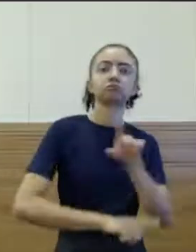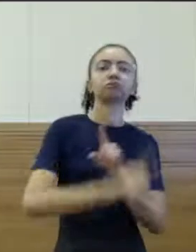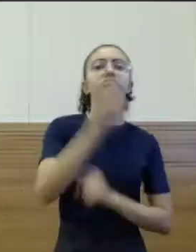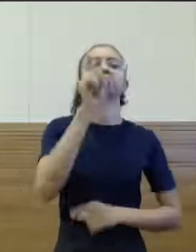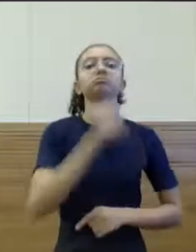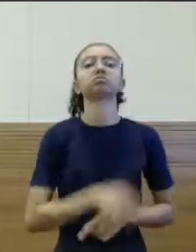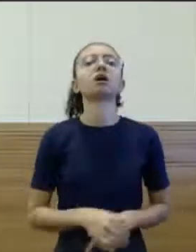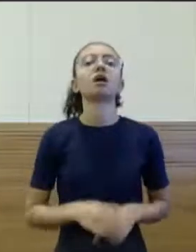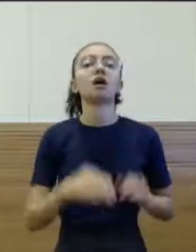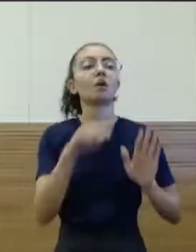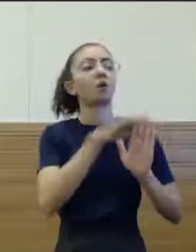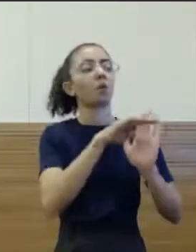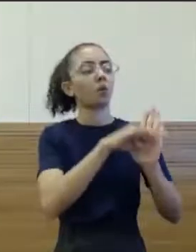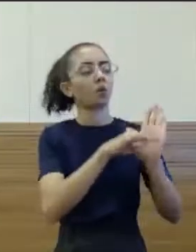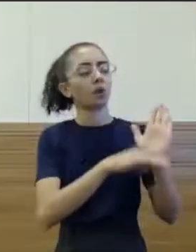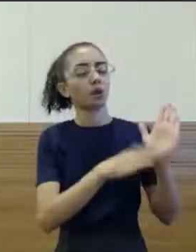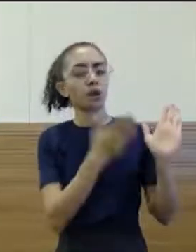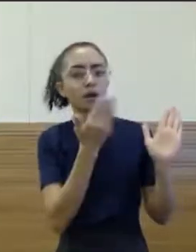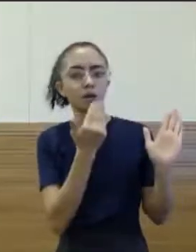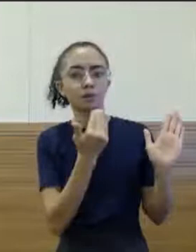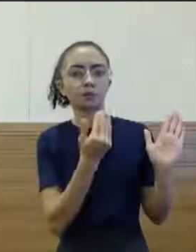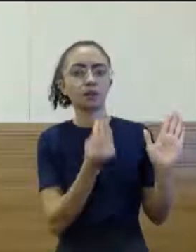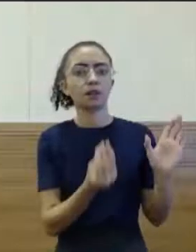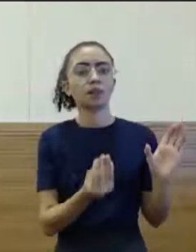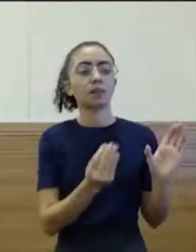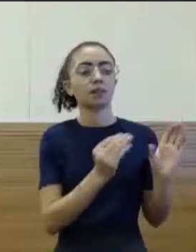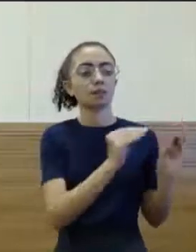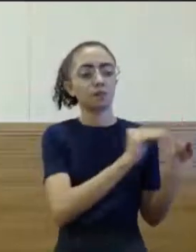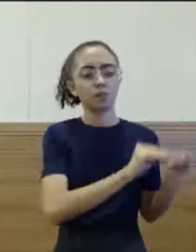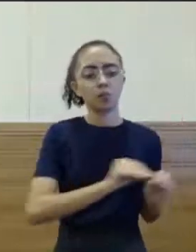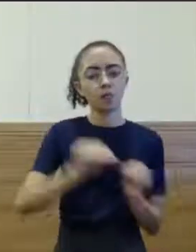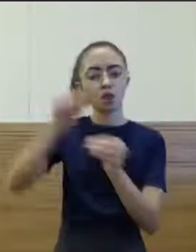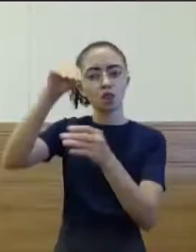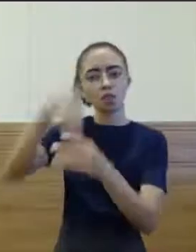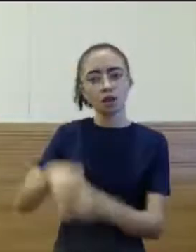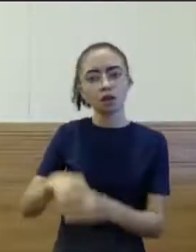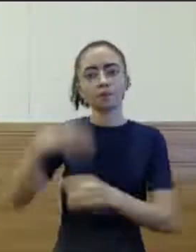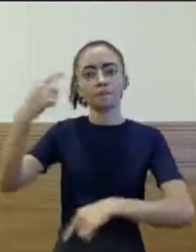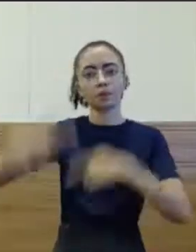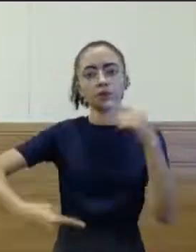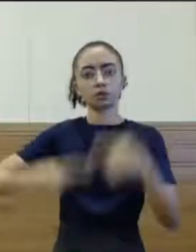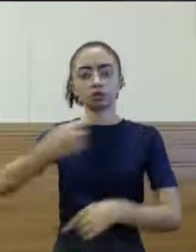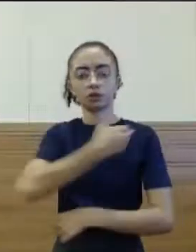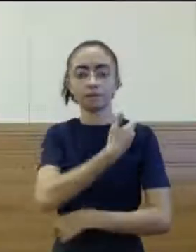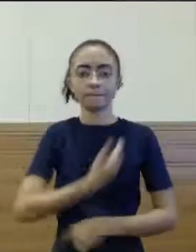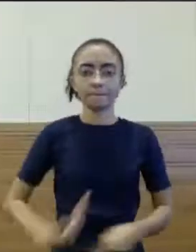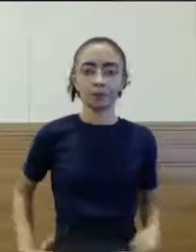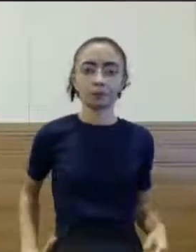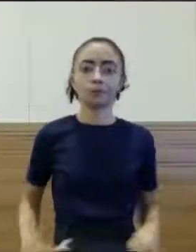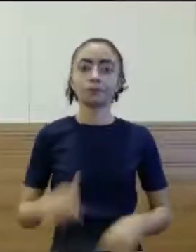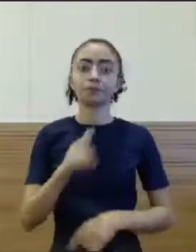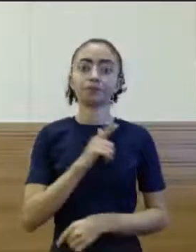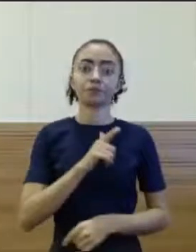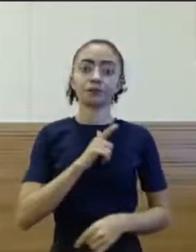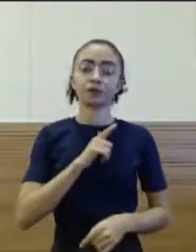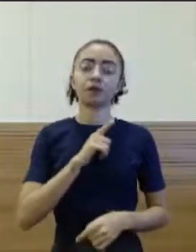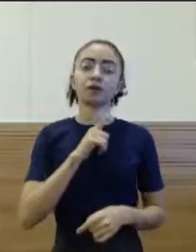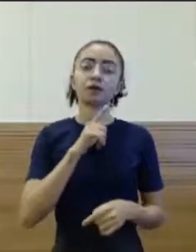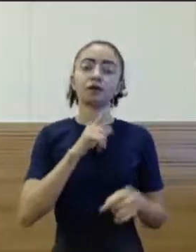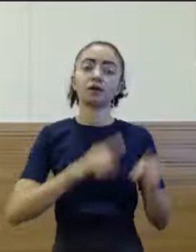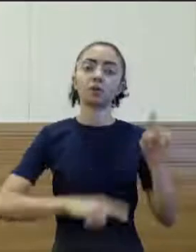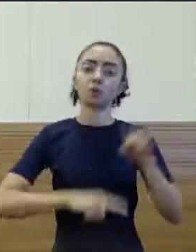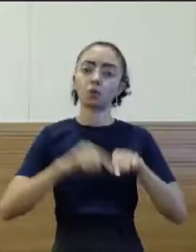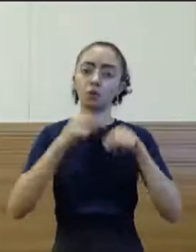and to have that as a public policy alignment. We have a tool that we must use much more,